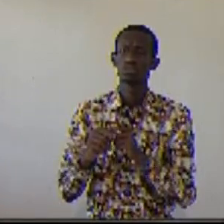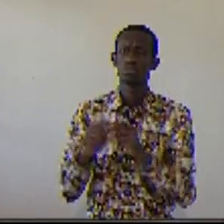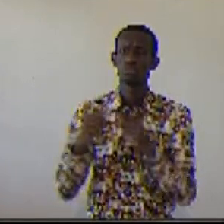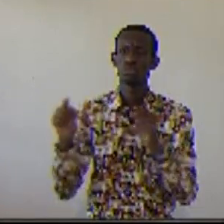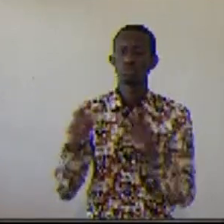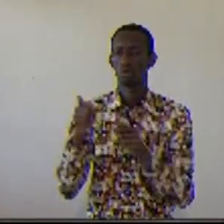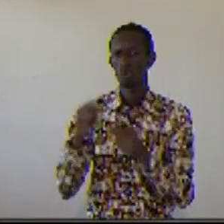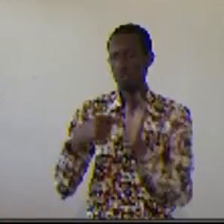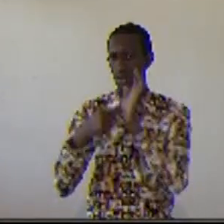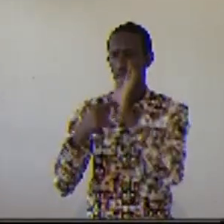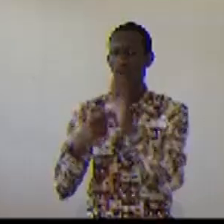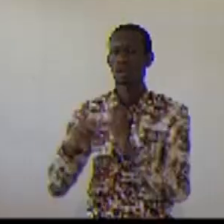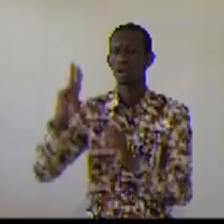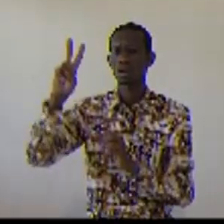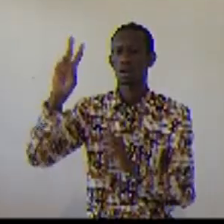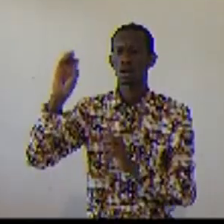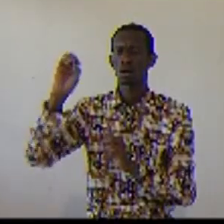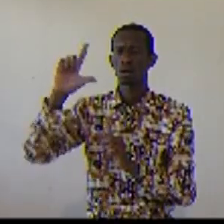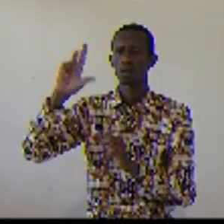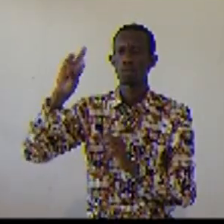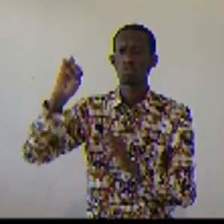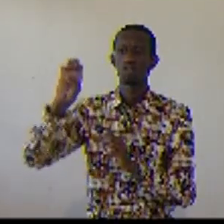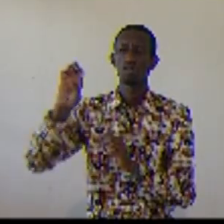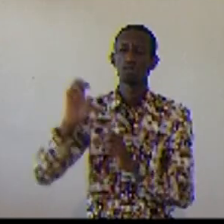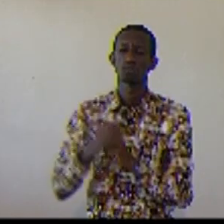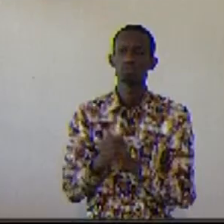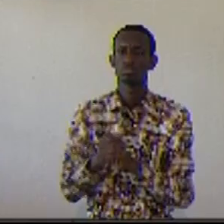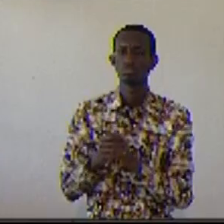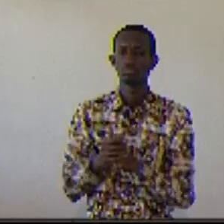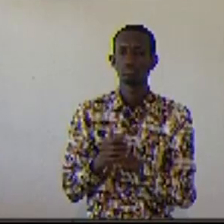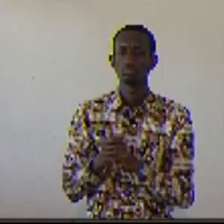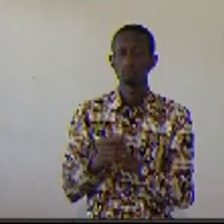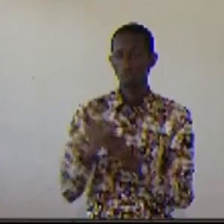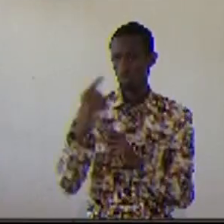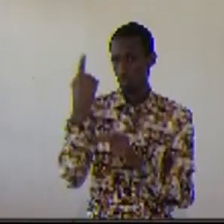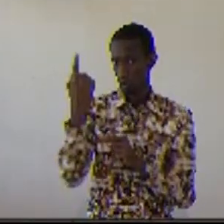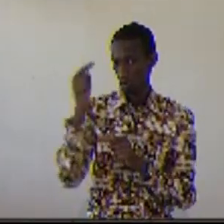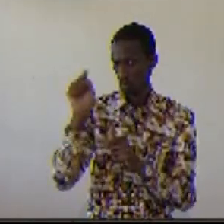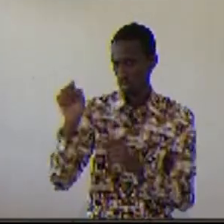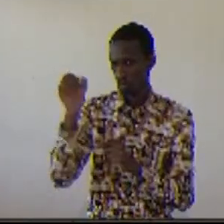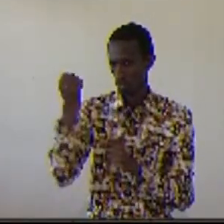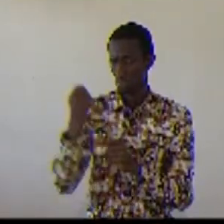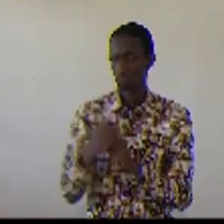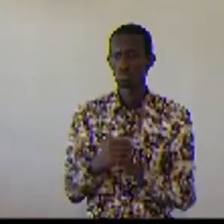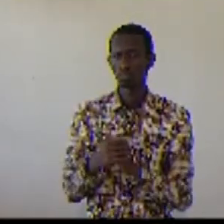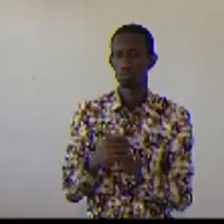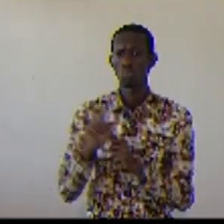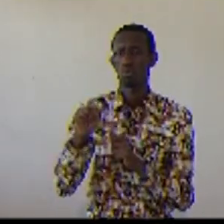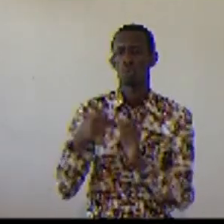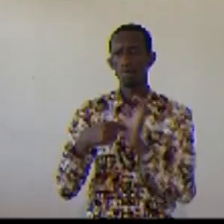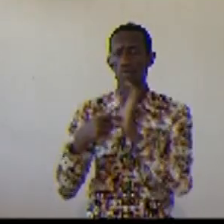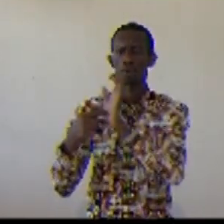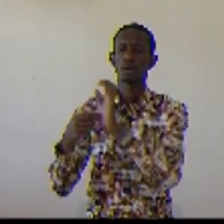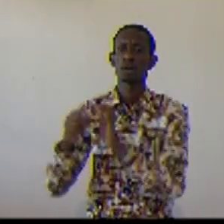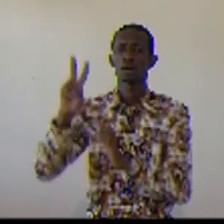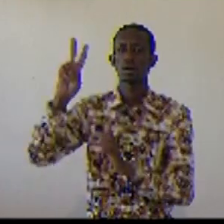is produced here. That is 1.5, then I move and then determine the volume. Then if